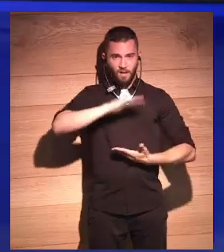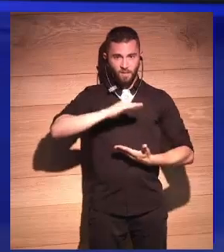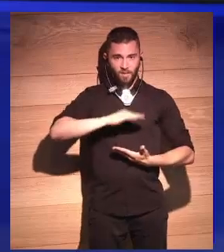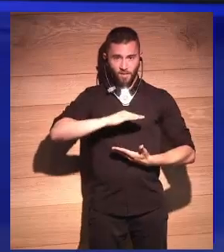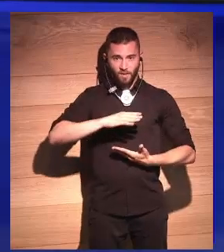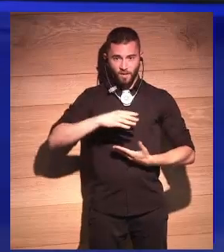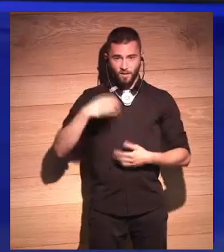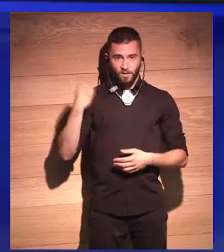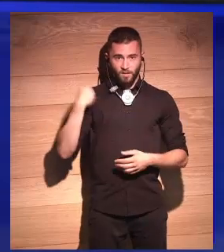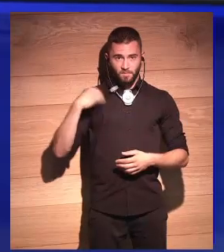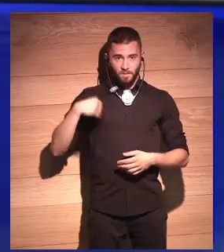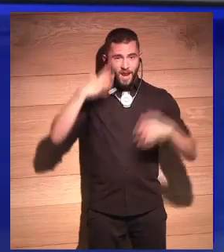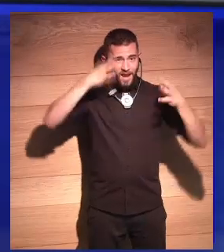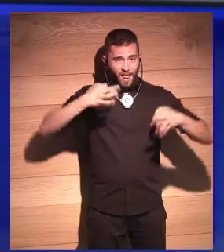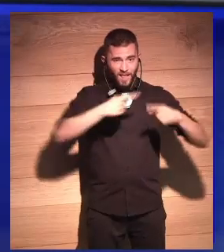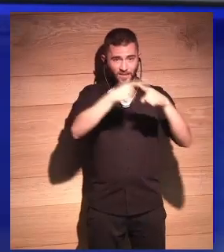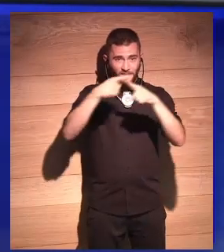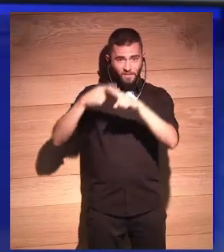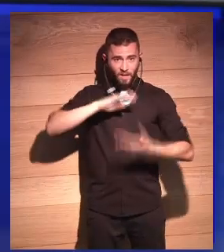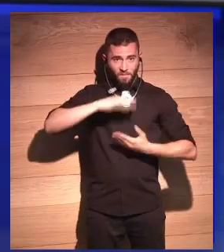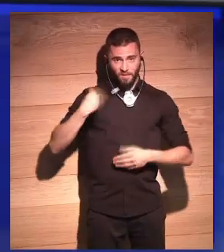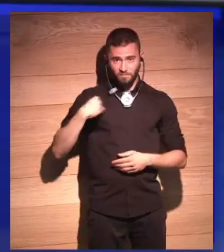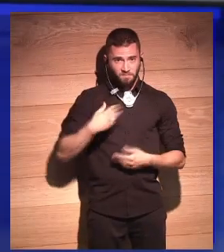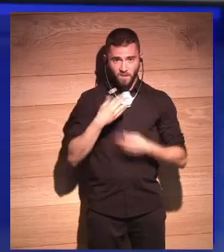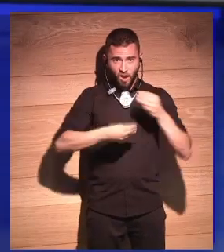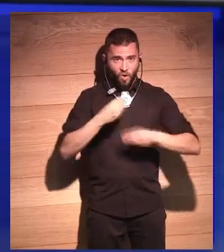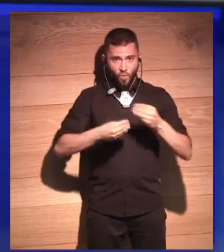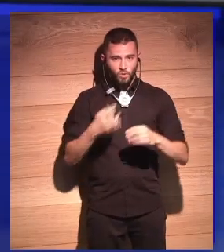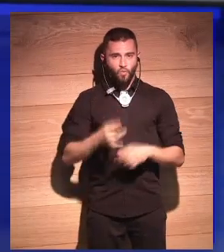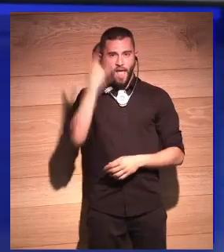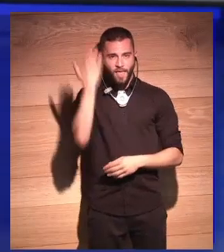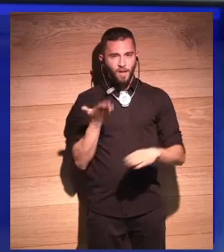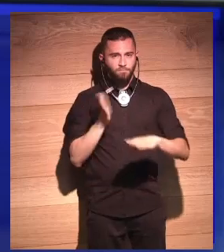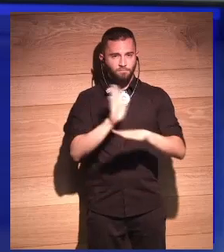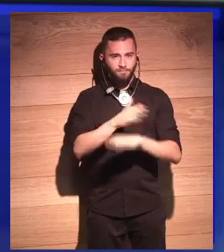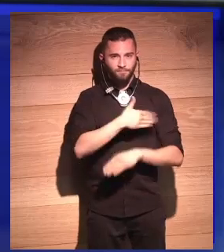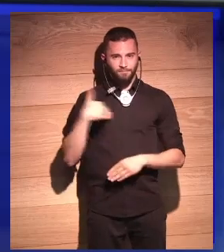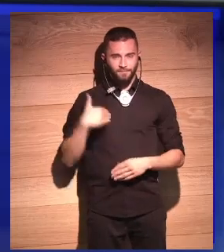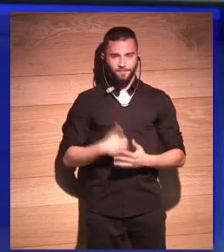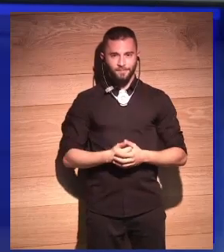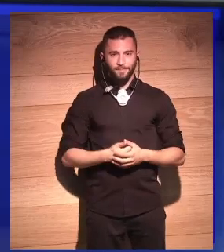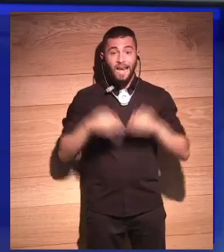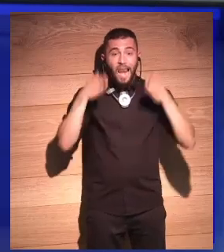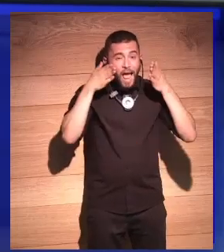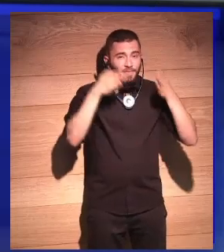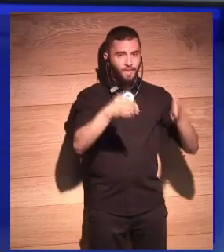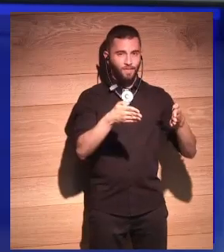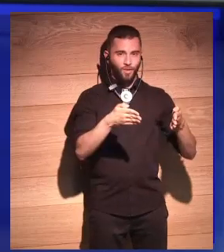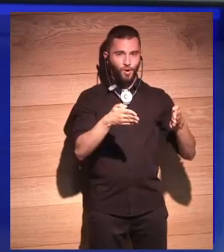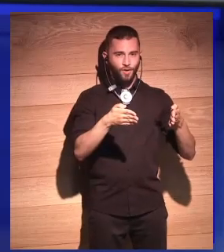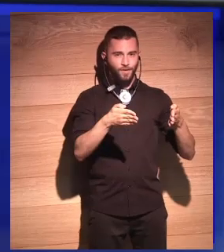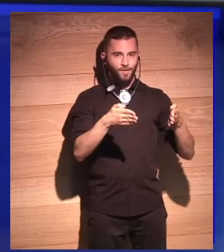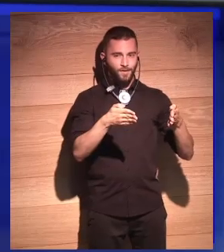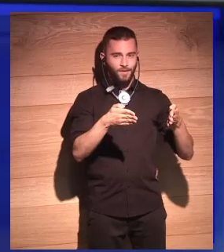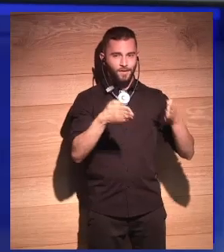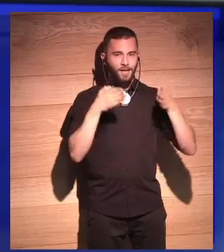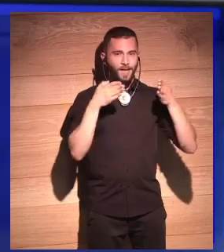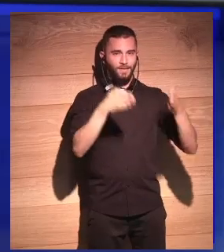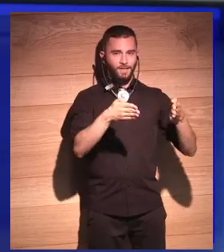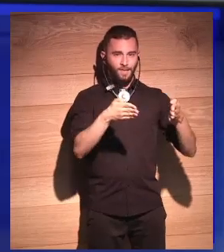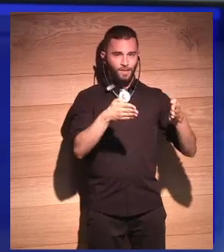So I'd like to start with a quote, an idea. Attention is one of the, if